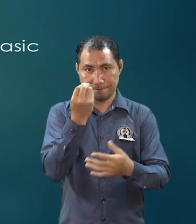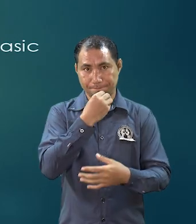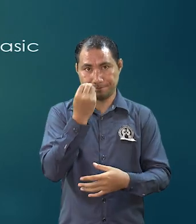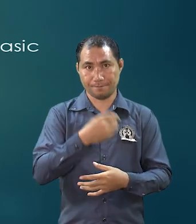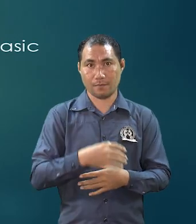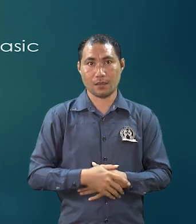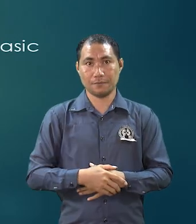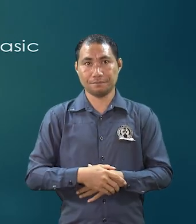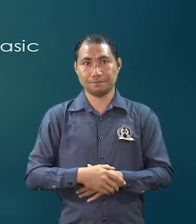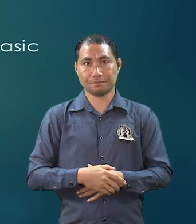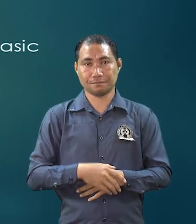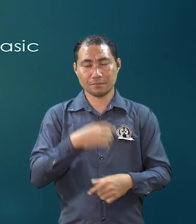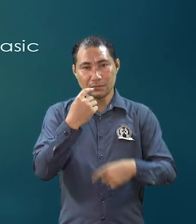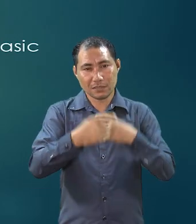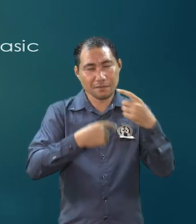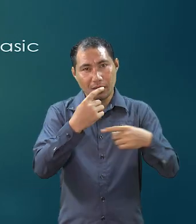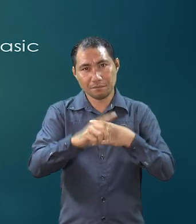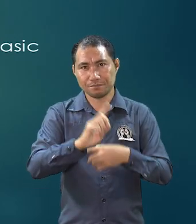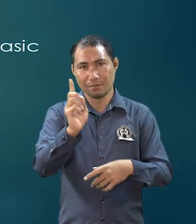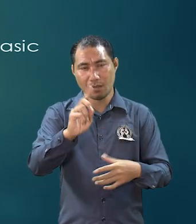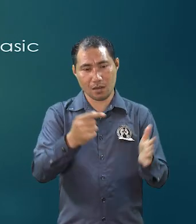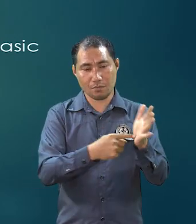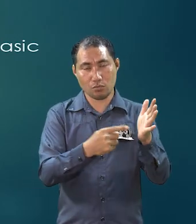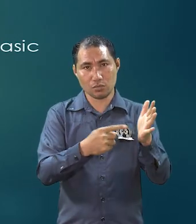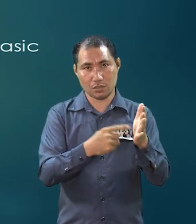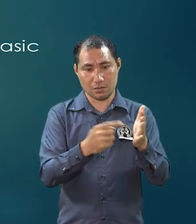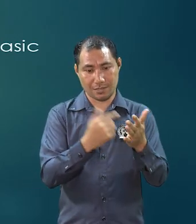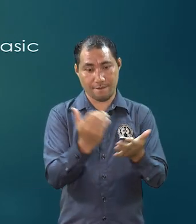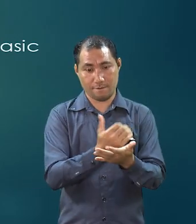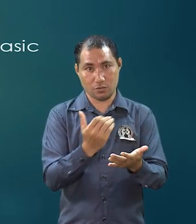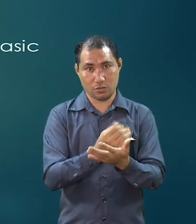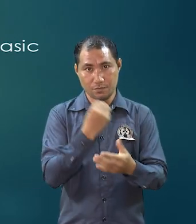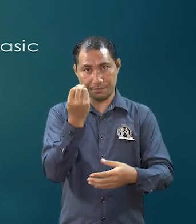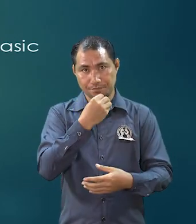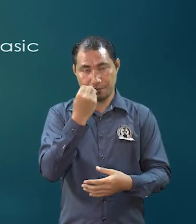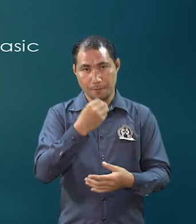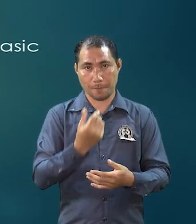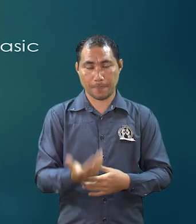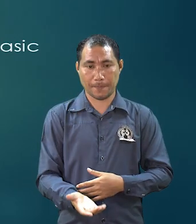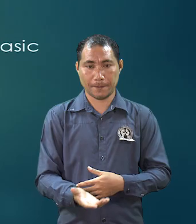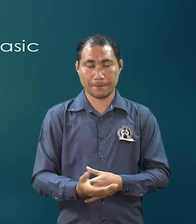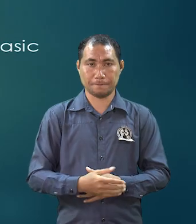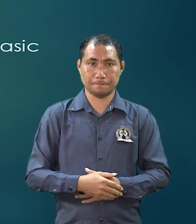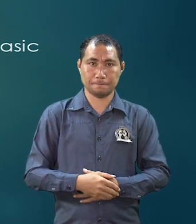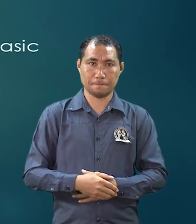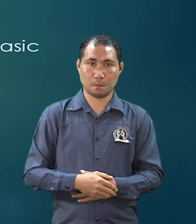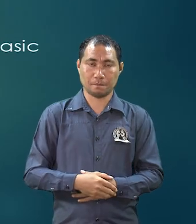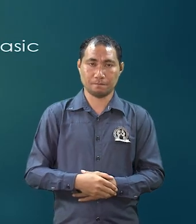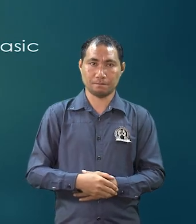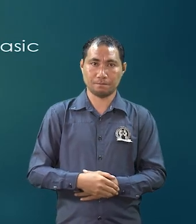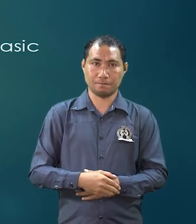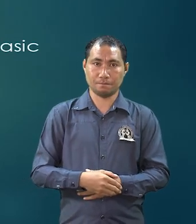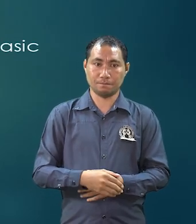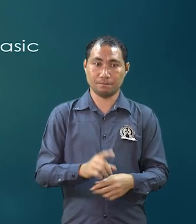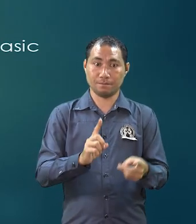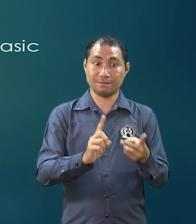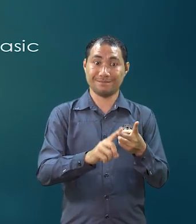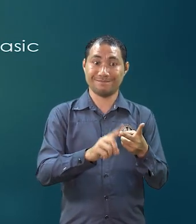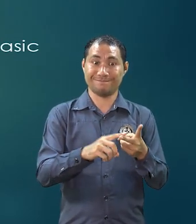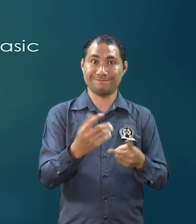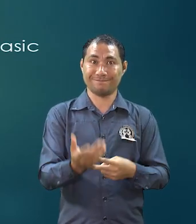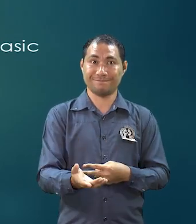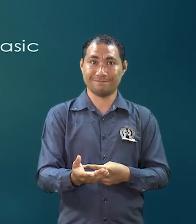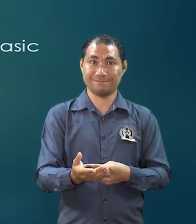Identify the importance of personal food practices in producing safe food. Our second LO